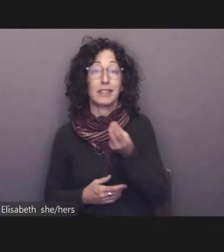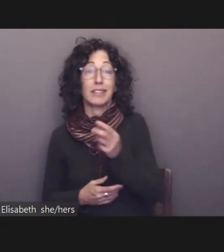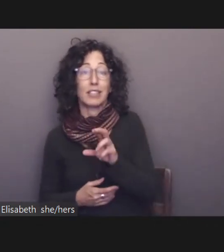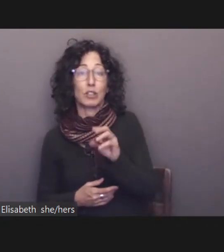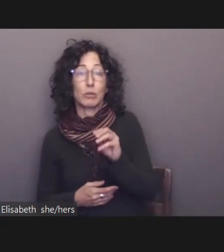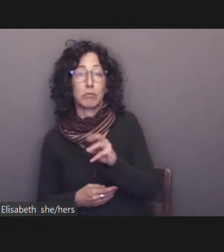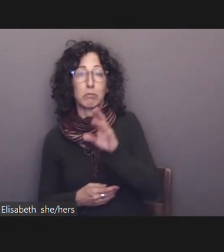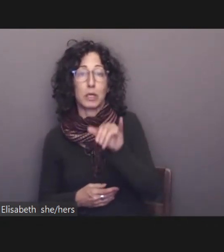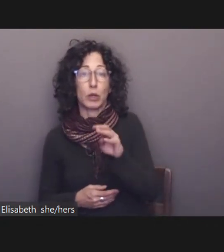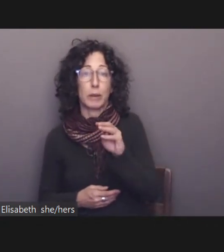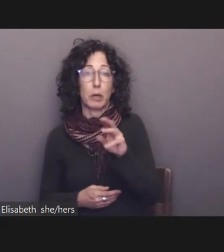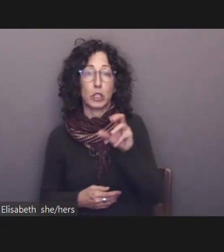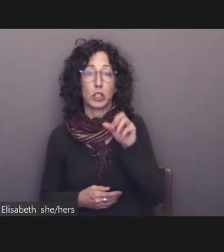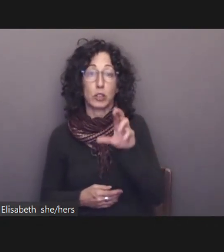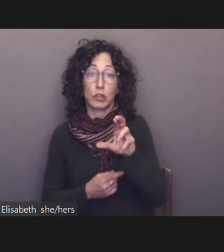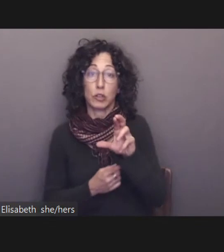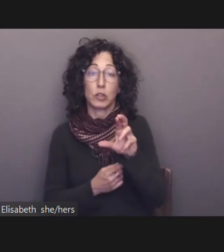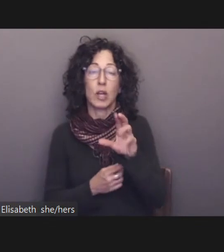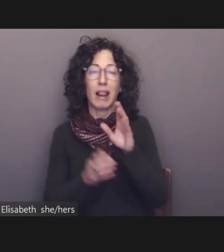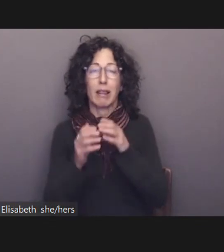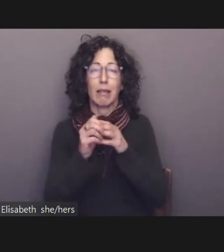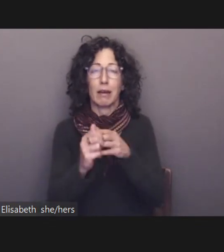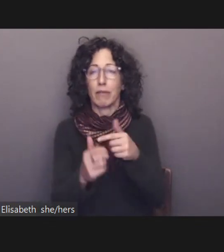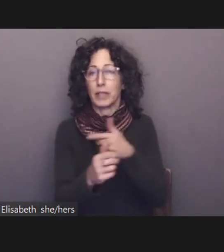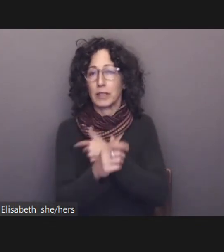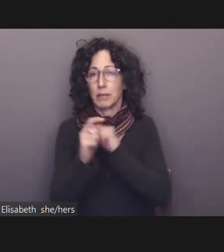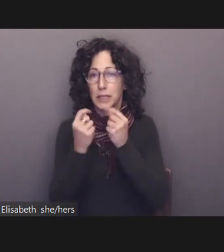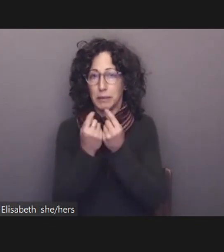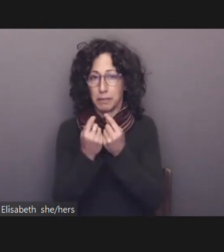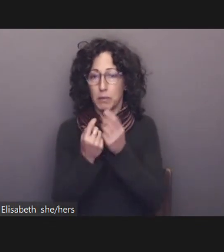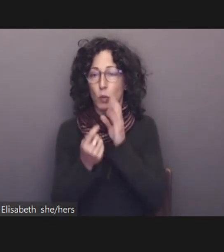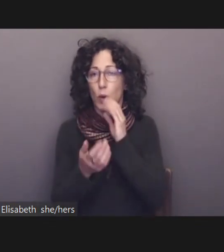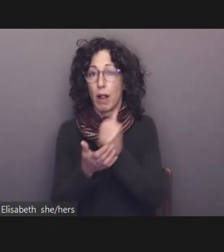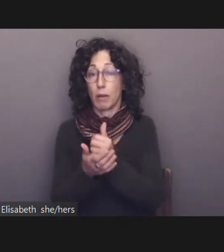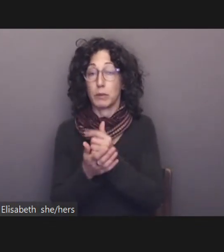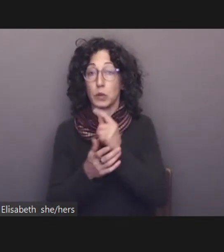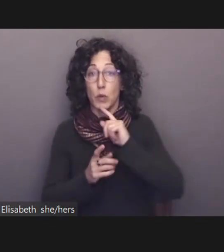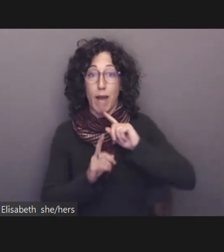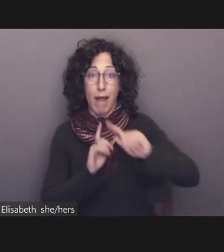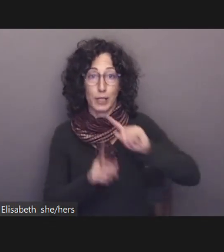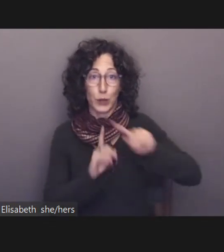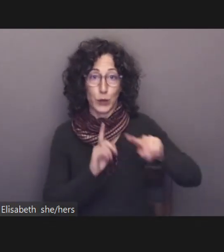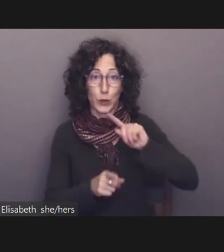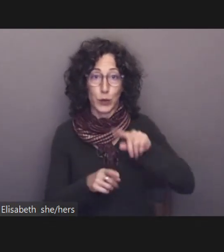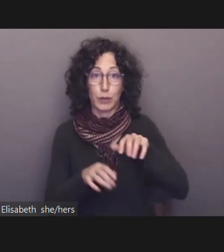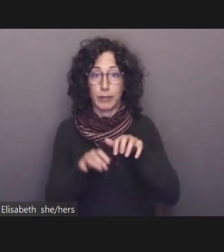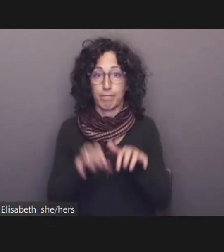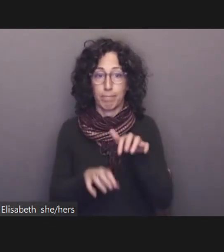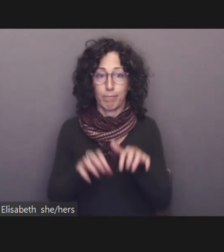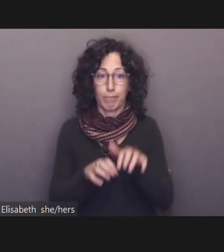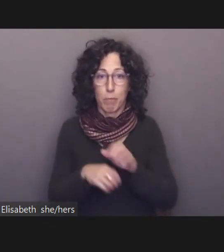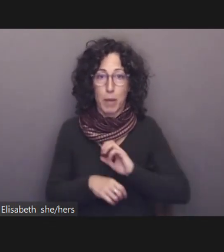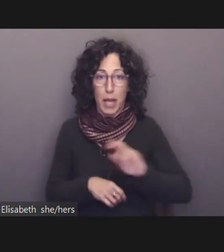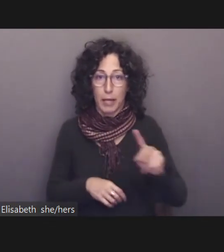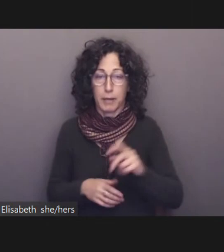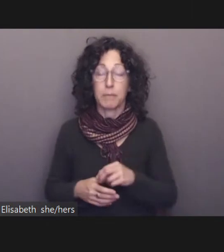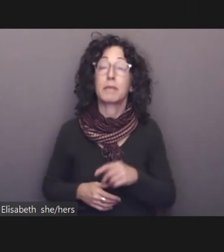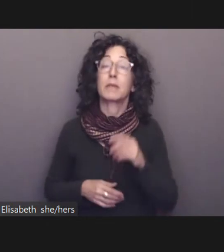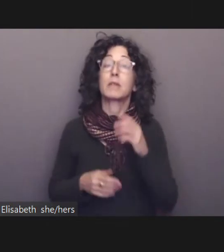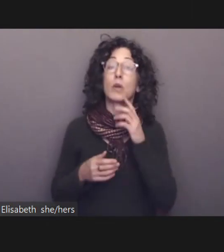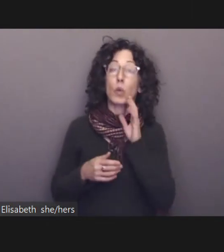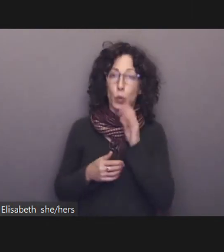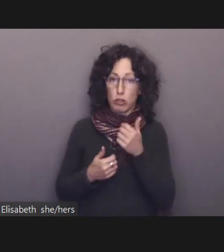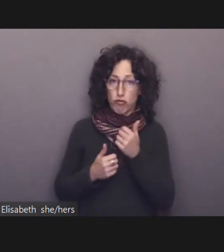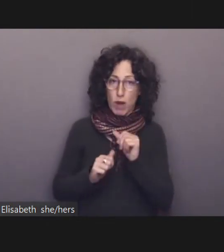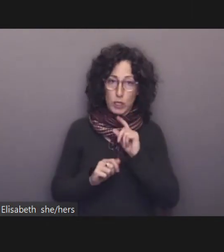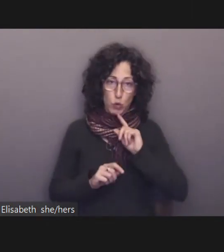our vaccine team. She is going to be helping to answer questions in the Q&A function. We will try to respond to as